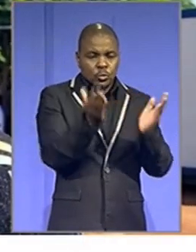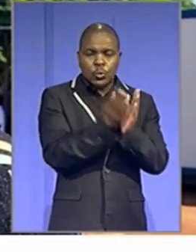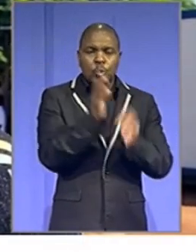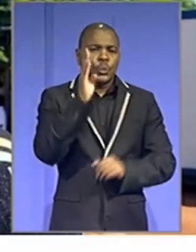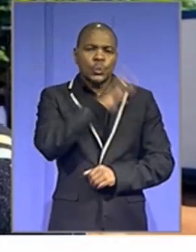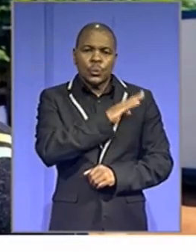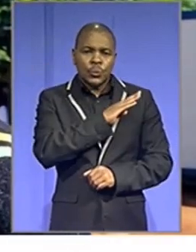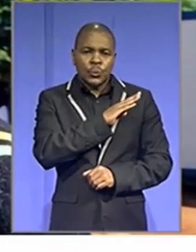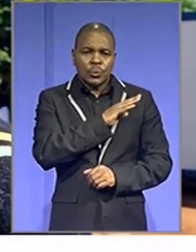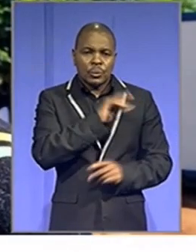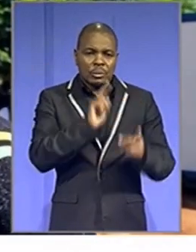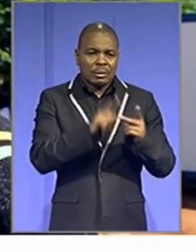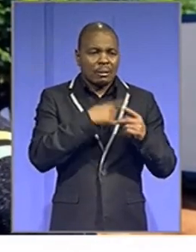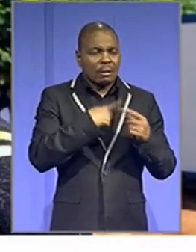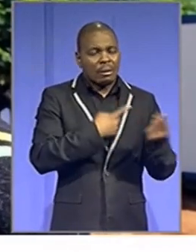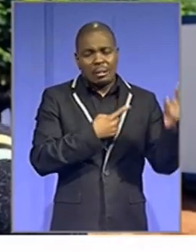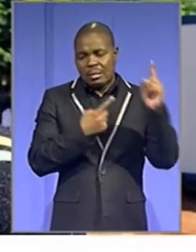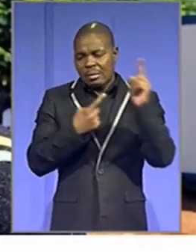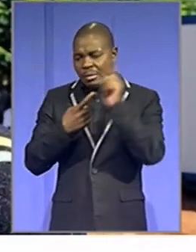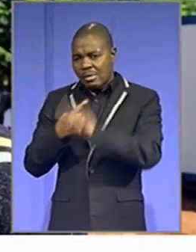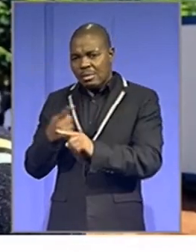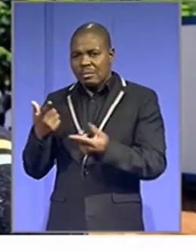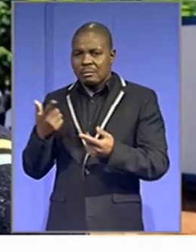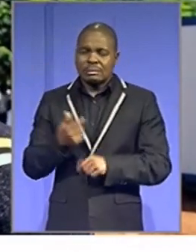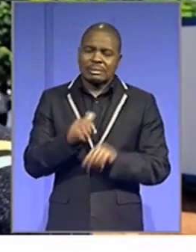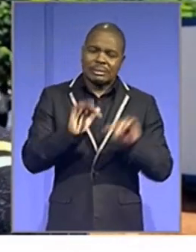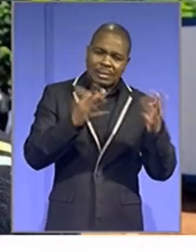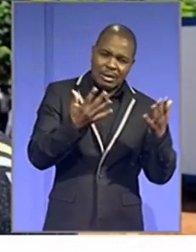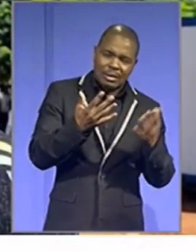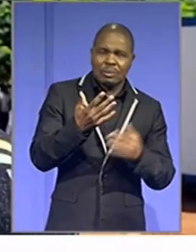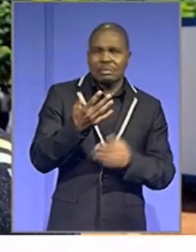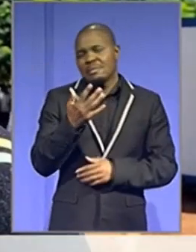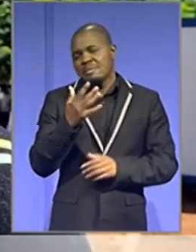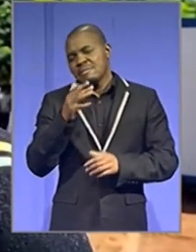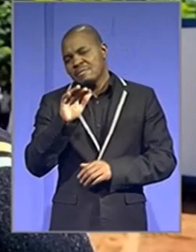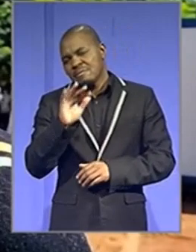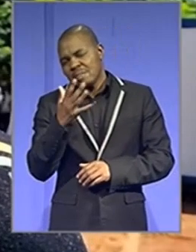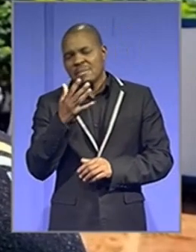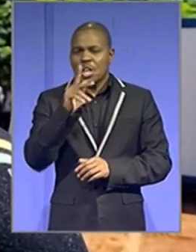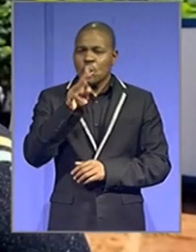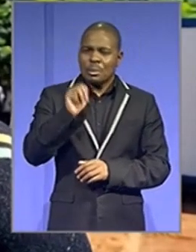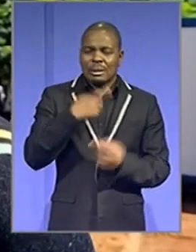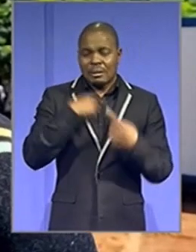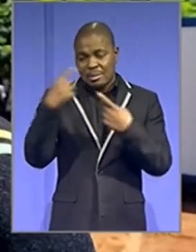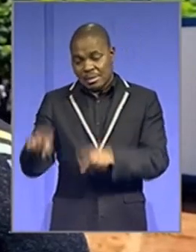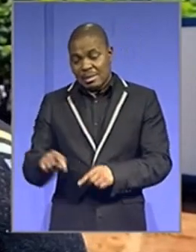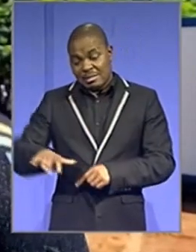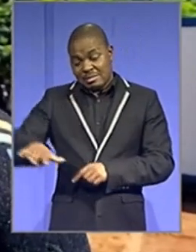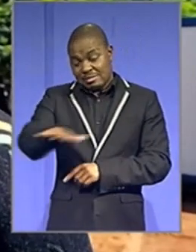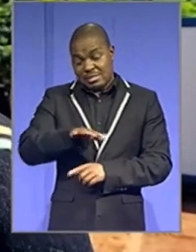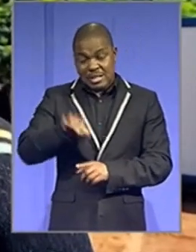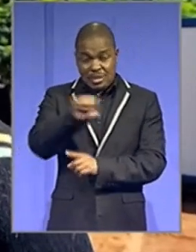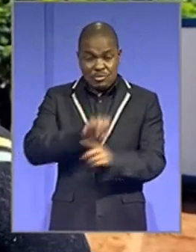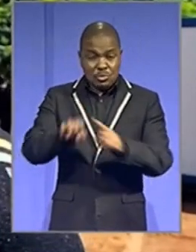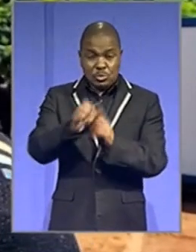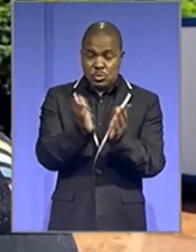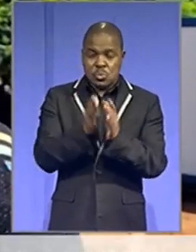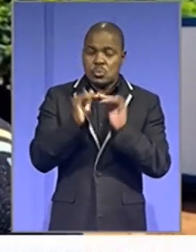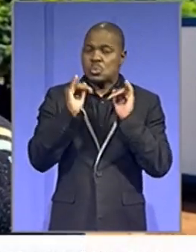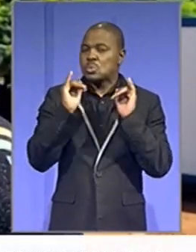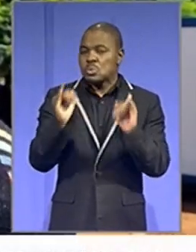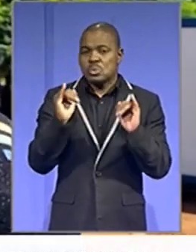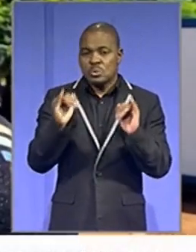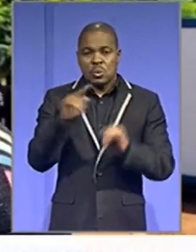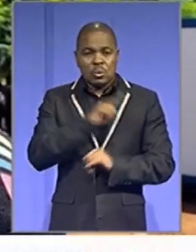from my village to come here in the school is about 10 to 12 kilometers to come here. The situation here in school is very bad, that